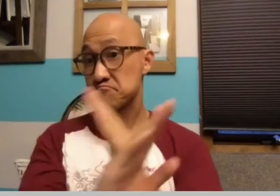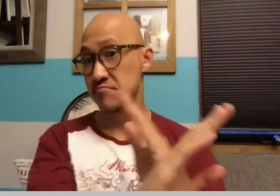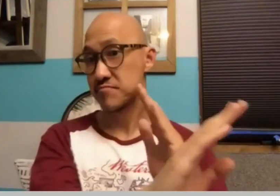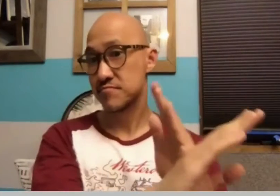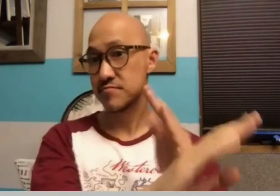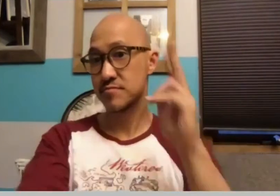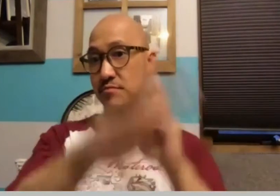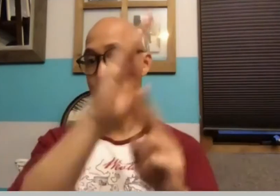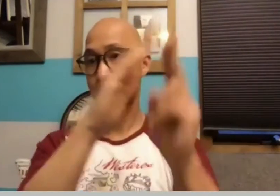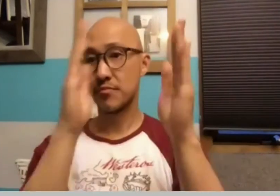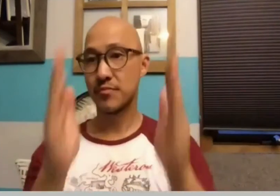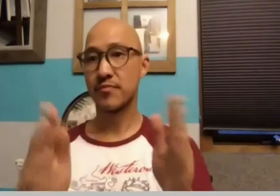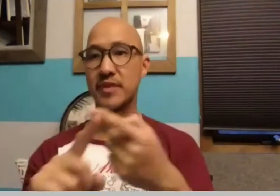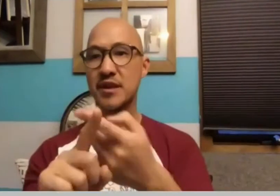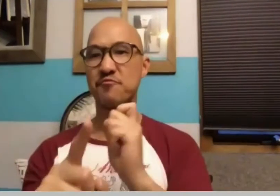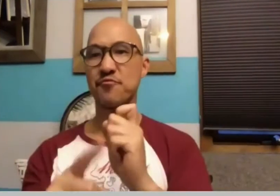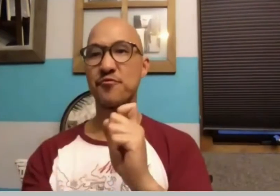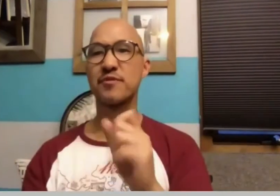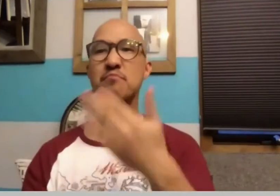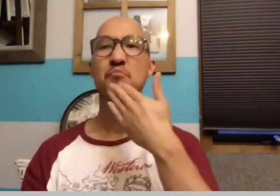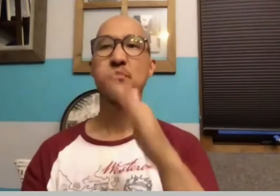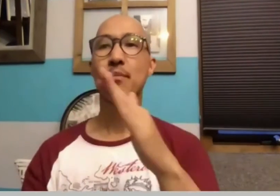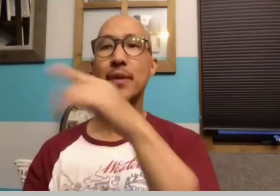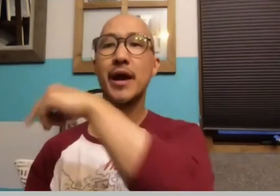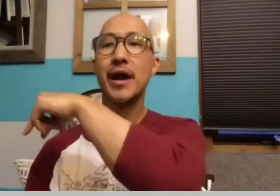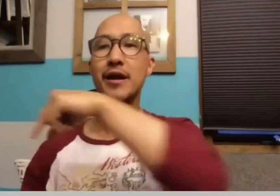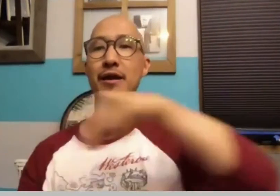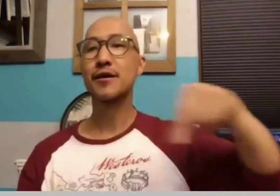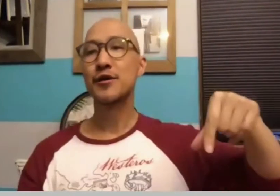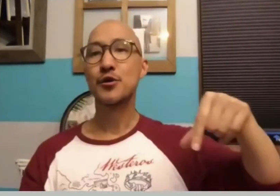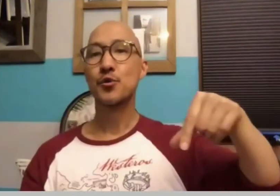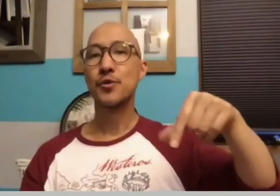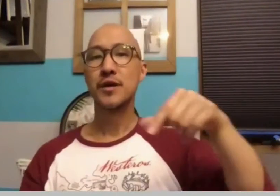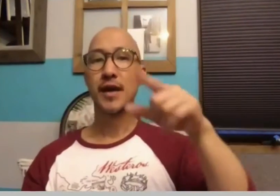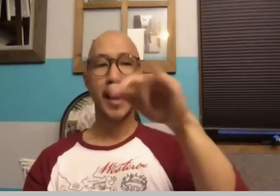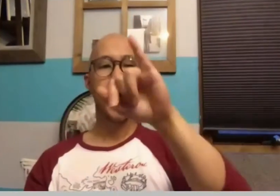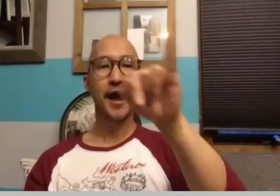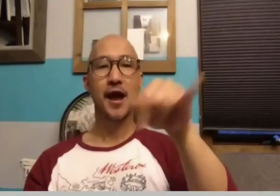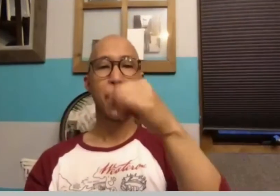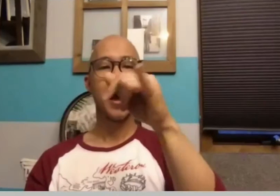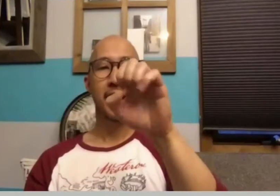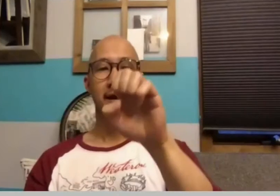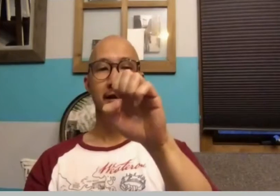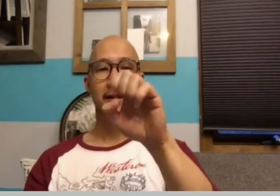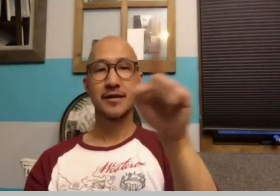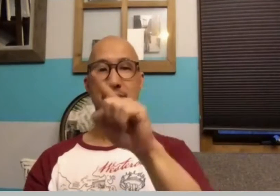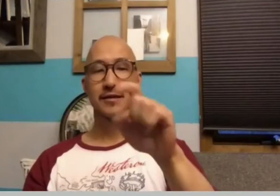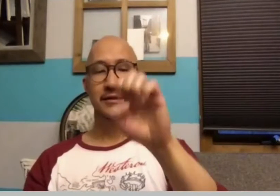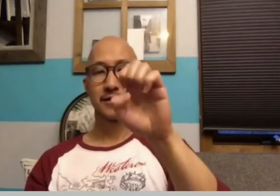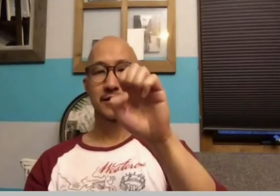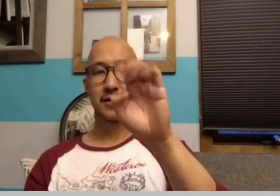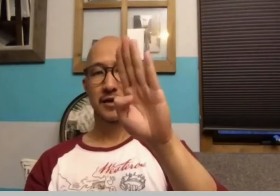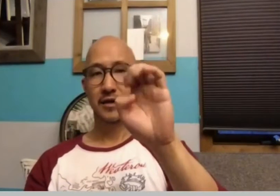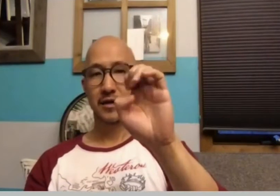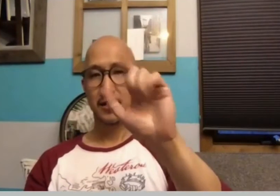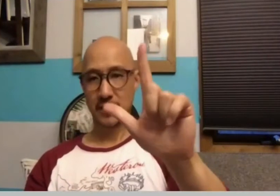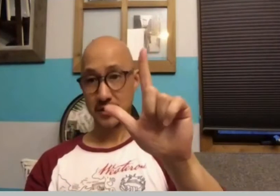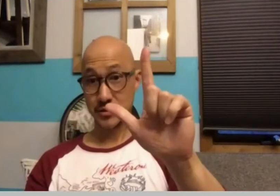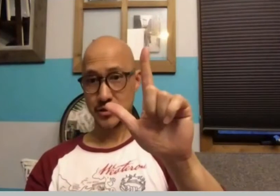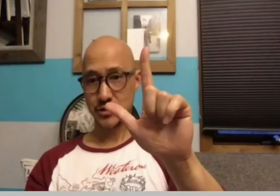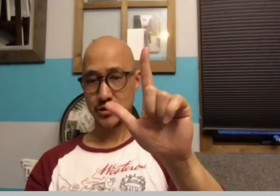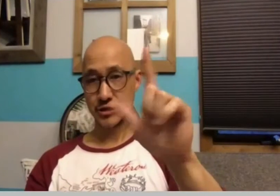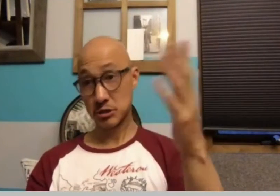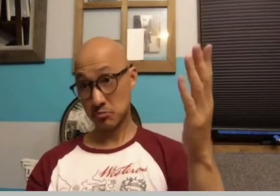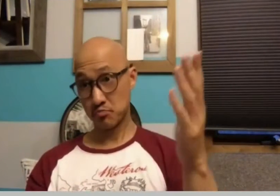believe. Obadiah is talking to Edom, and Edom are the descendants of Esau from Jacob and